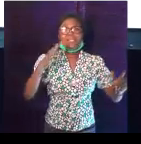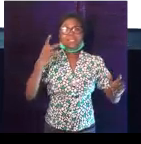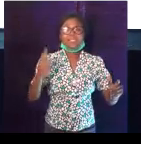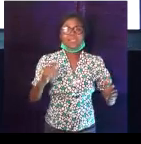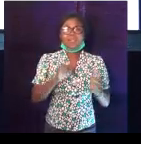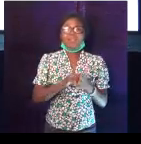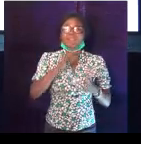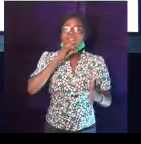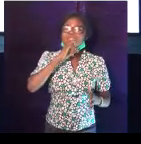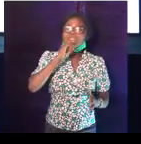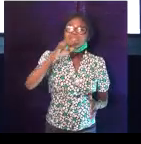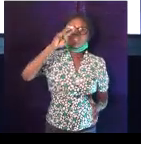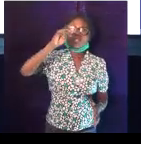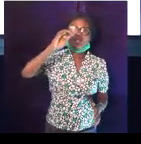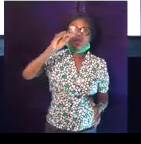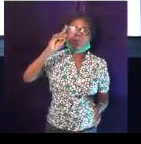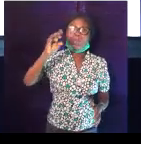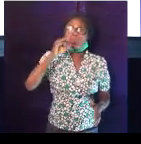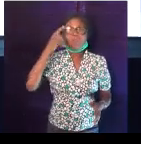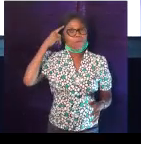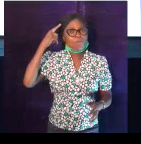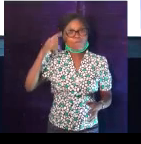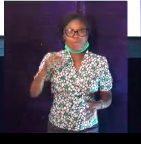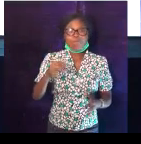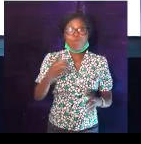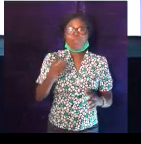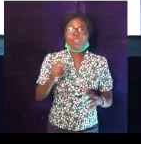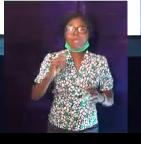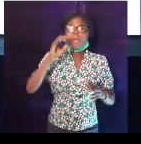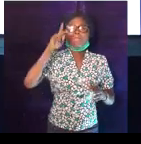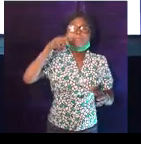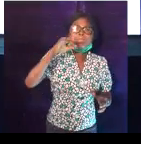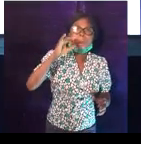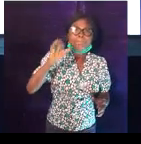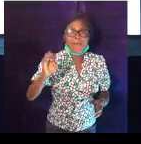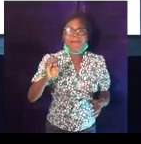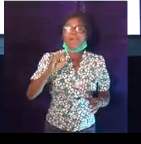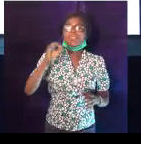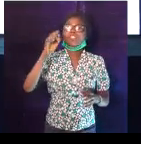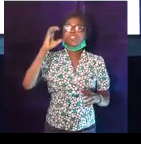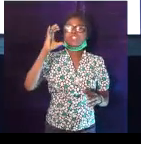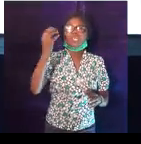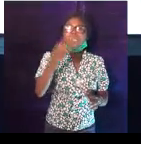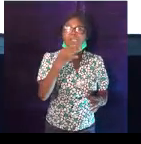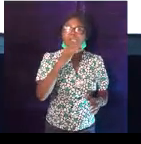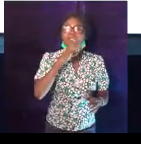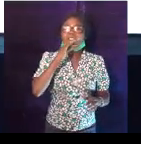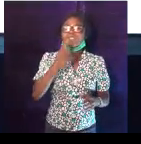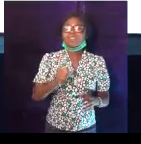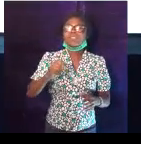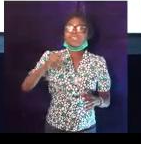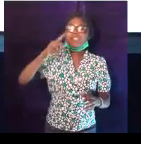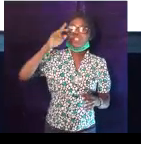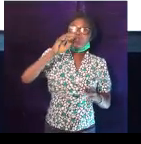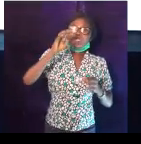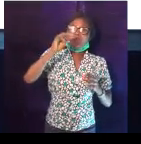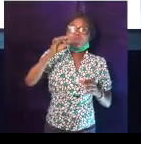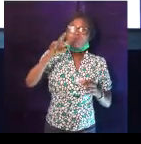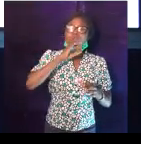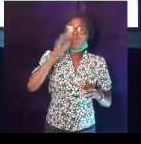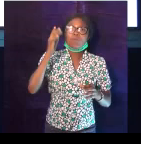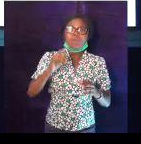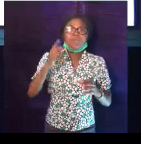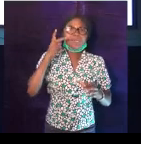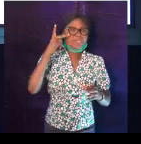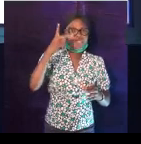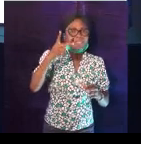the pie, and that is the mode. So for pie charts, the mode will be the one with the largest piece of the pie. Now,